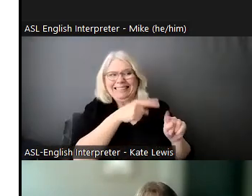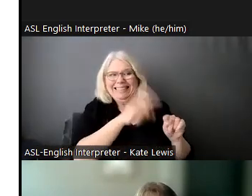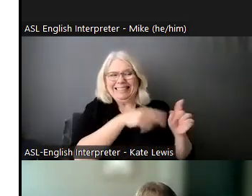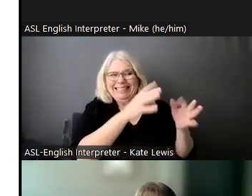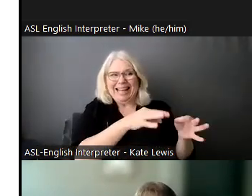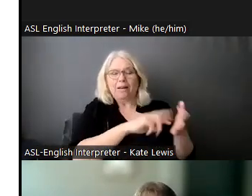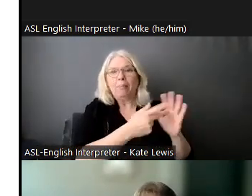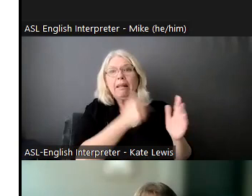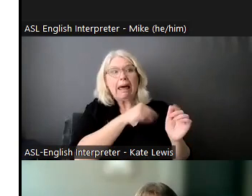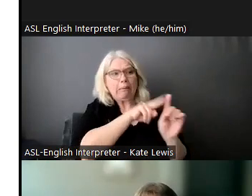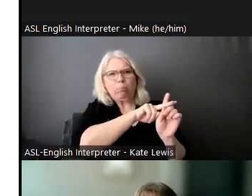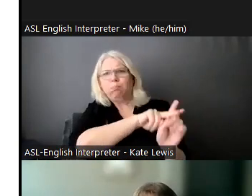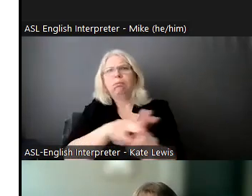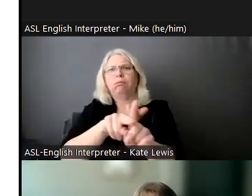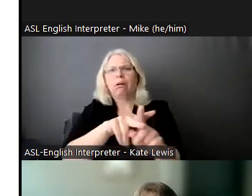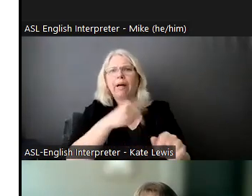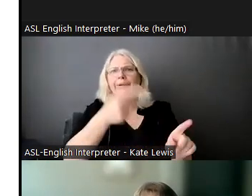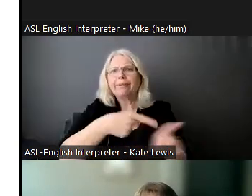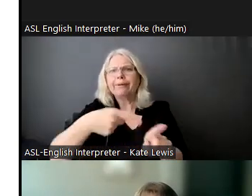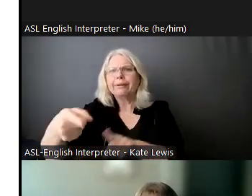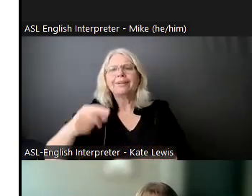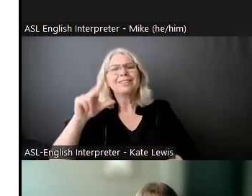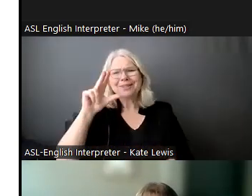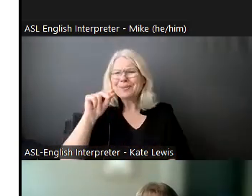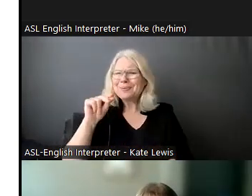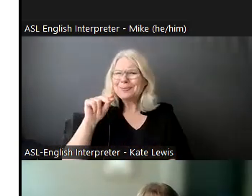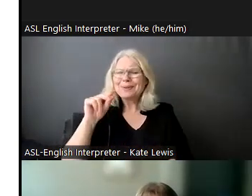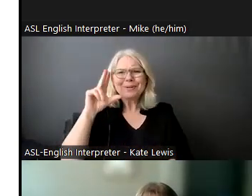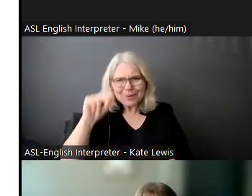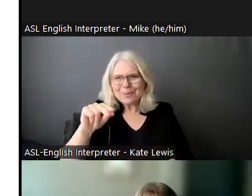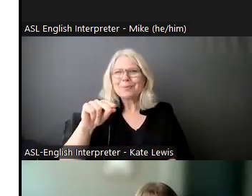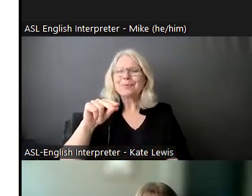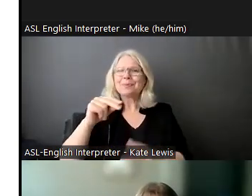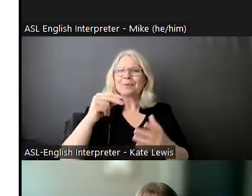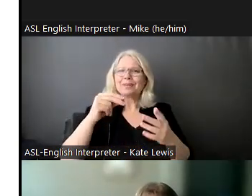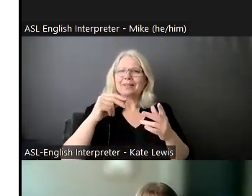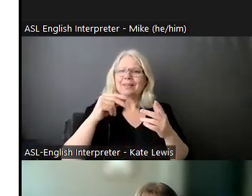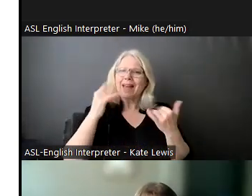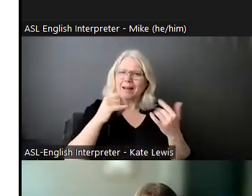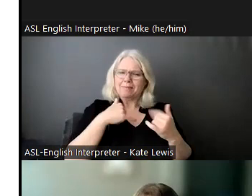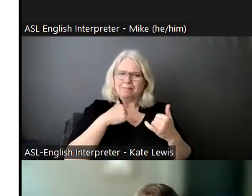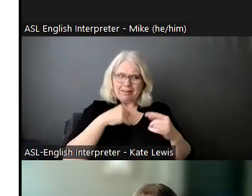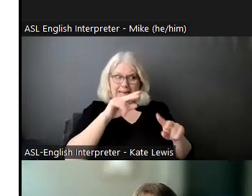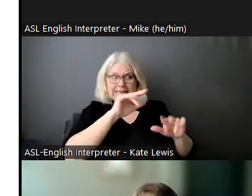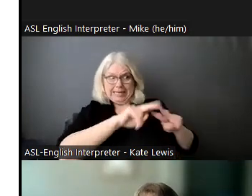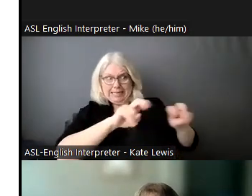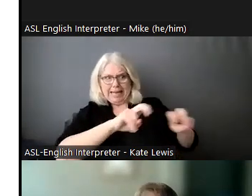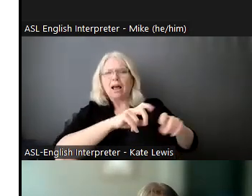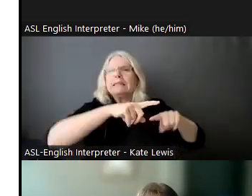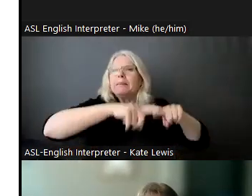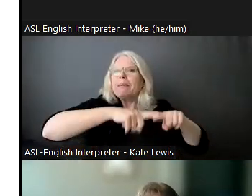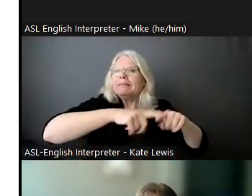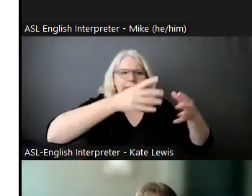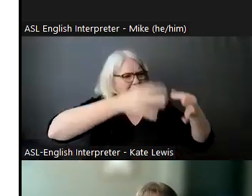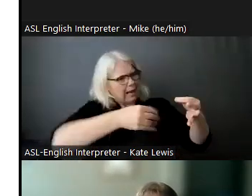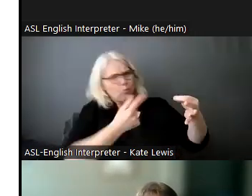not. Capacity is time and situation specific. It must be assessed in relation to the decision that's at hand right